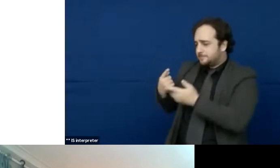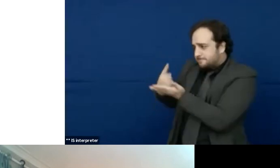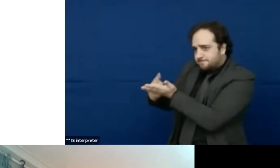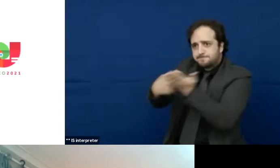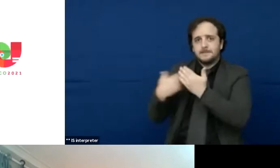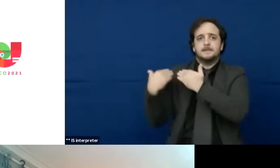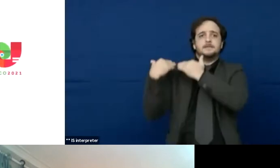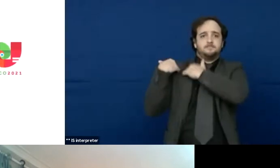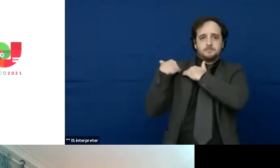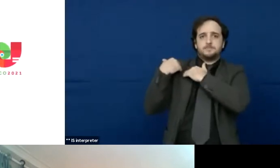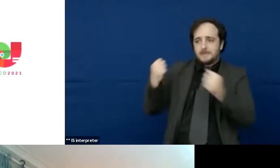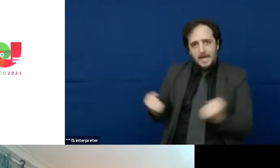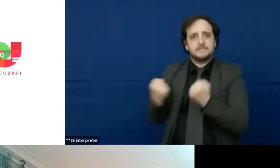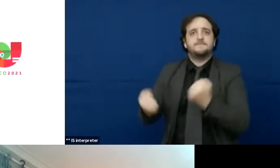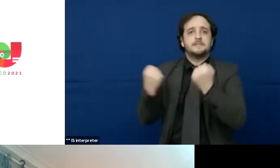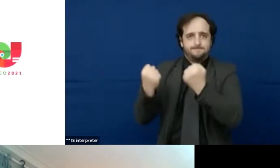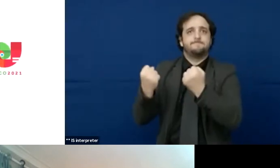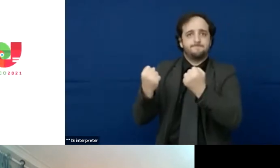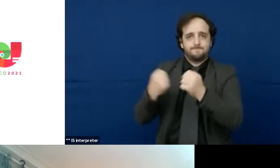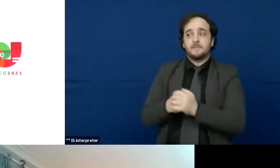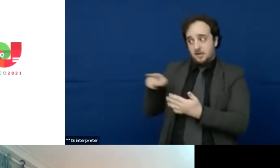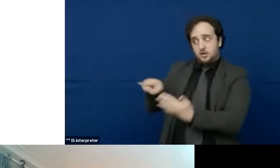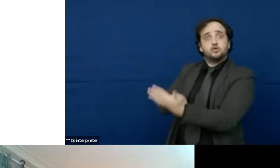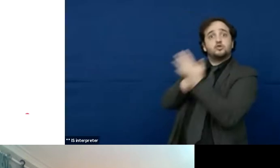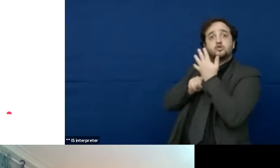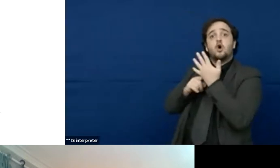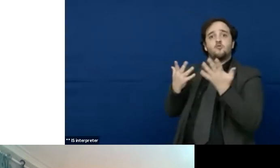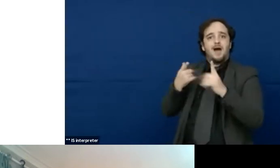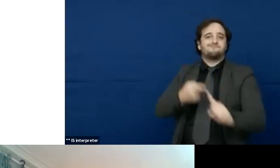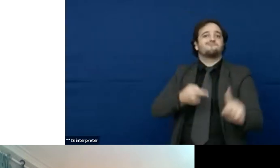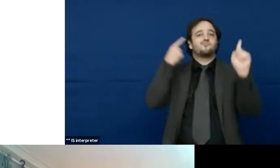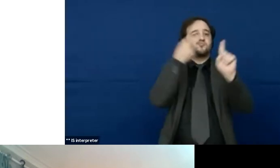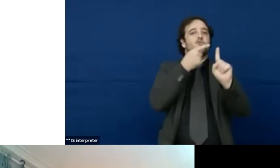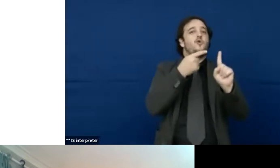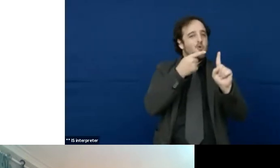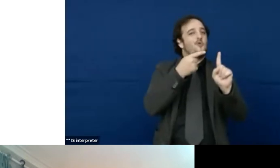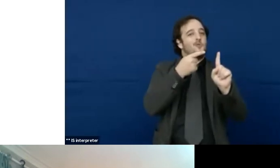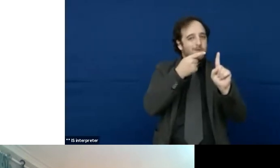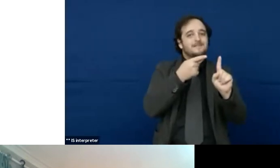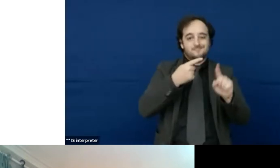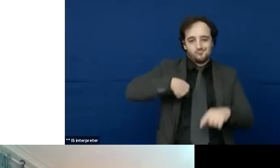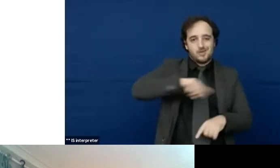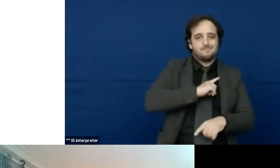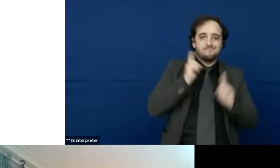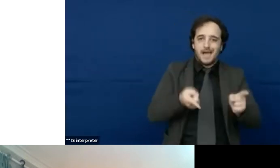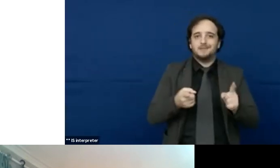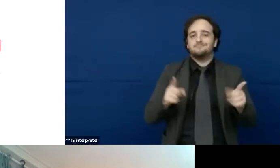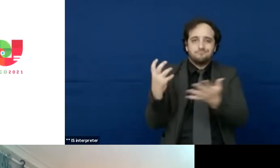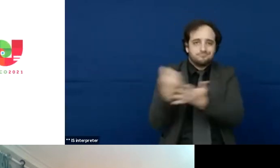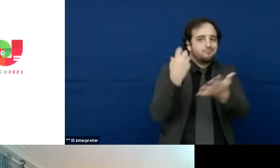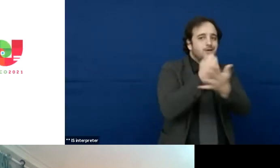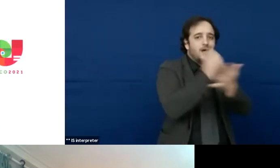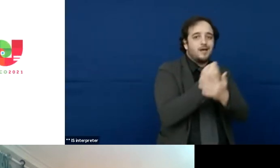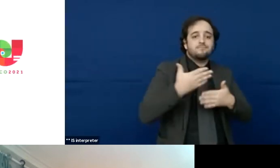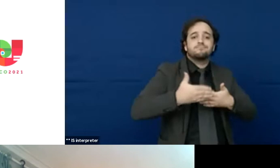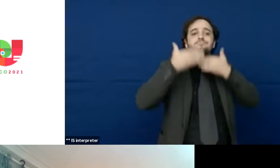With the presentation of the blueprint by Gabrielle, we finished the presentations and the